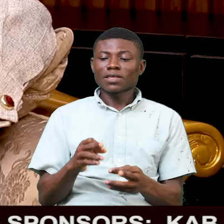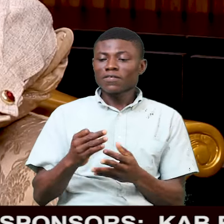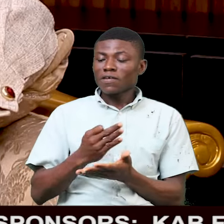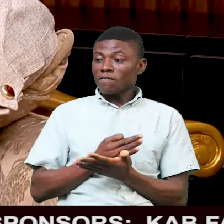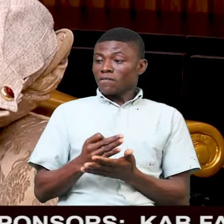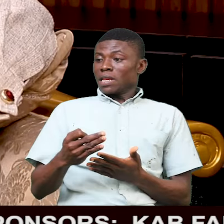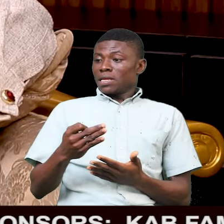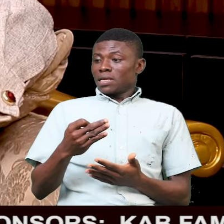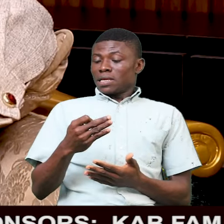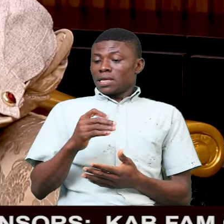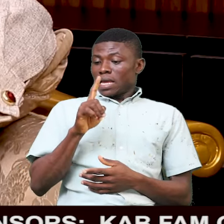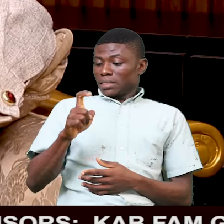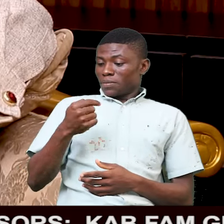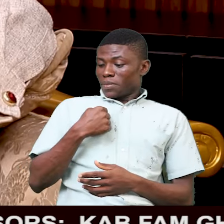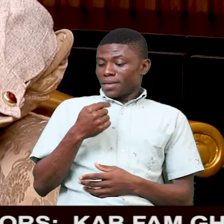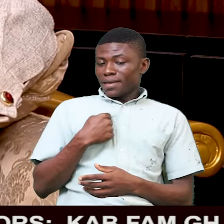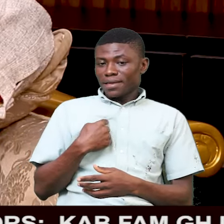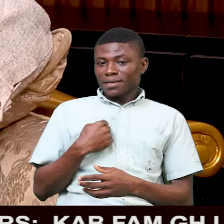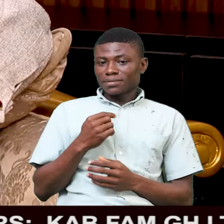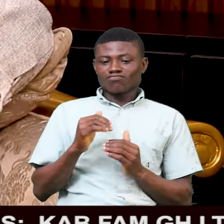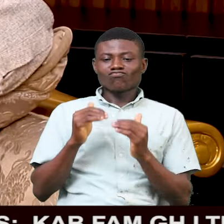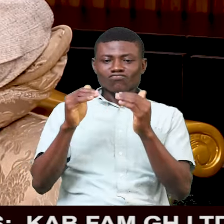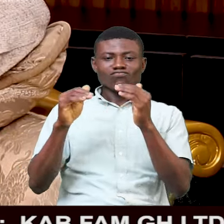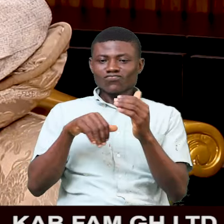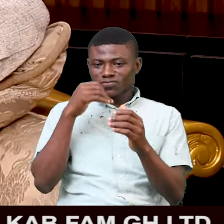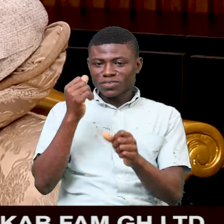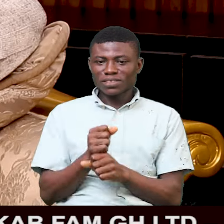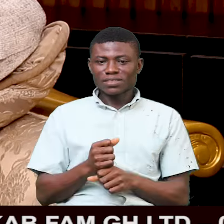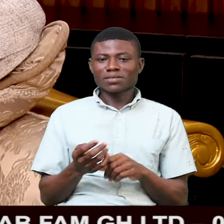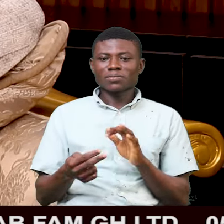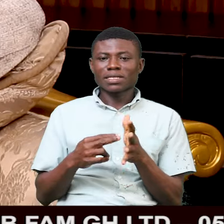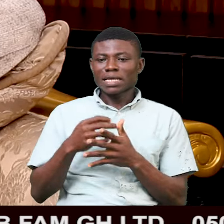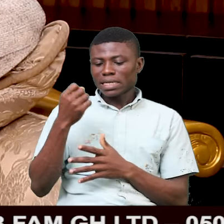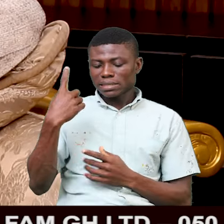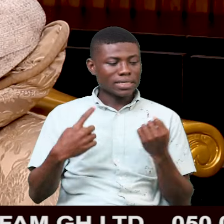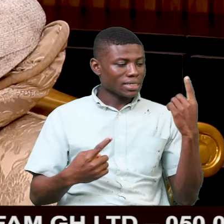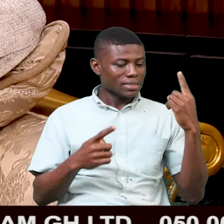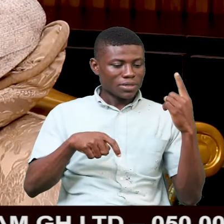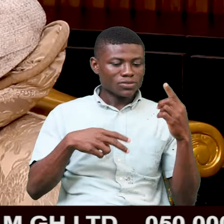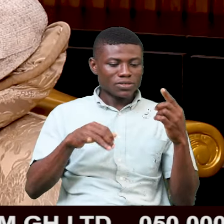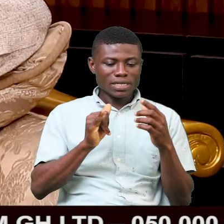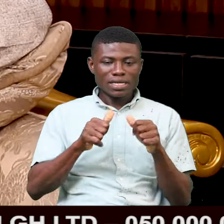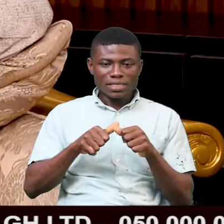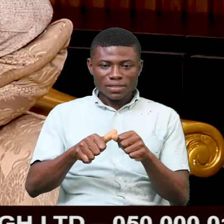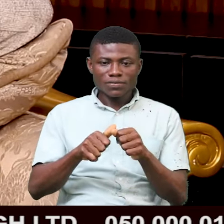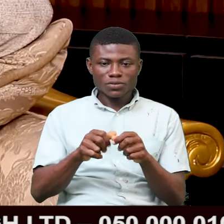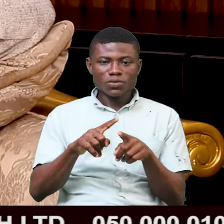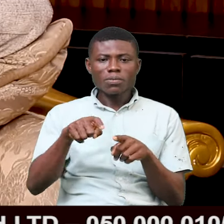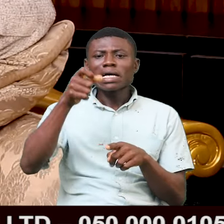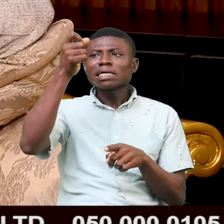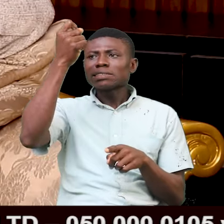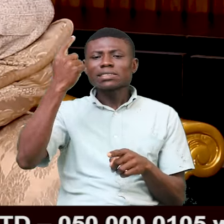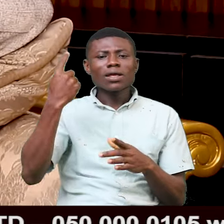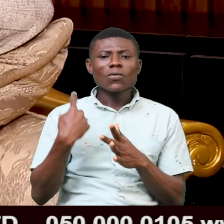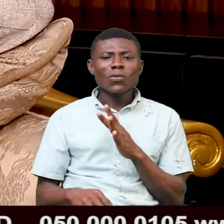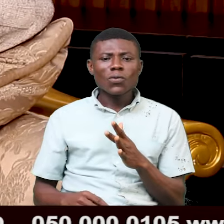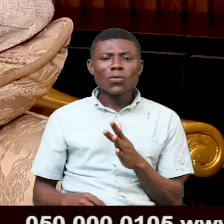Amazing. O non so fili exam we ya. Promotion. Onya. Onya. And there was a woman who